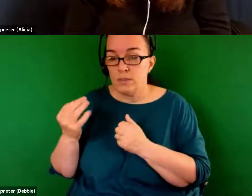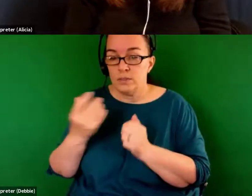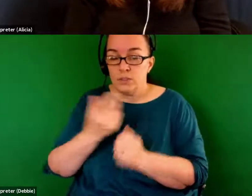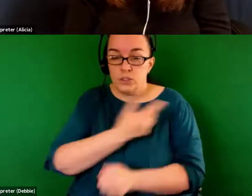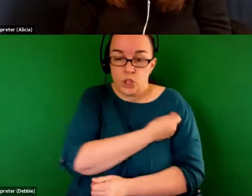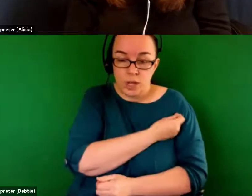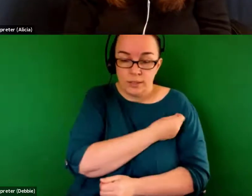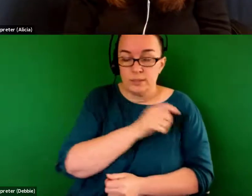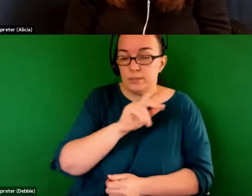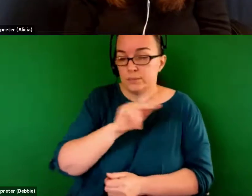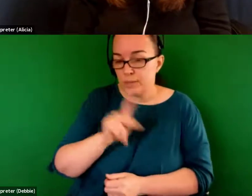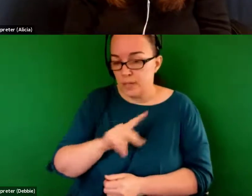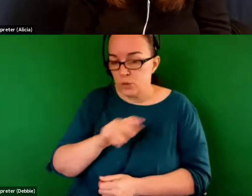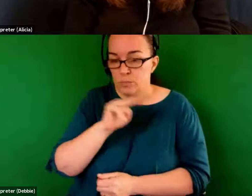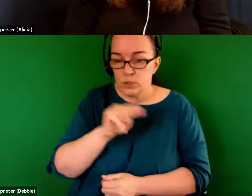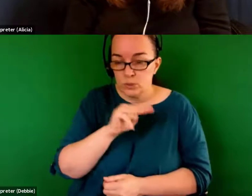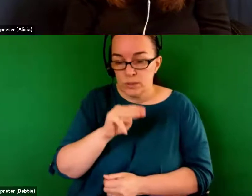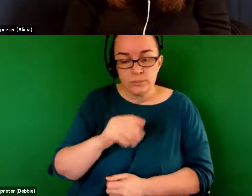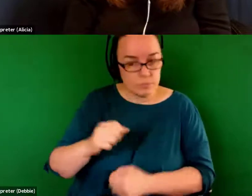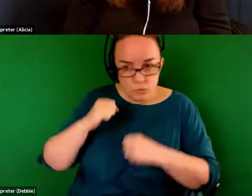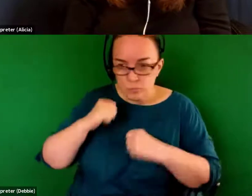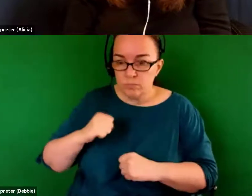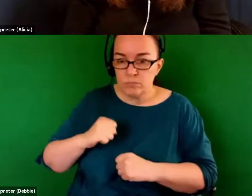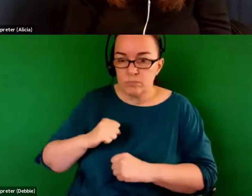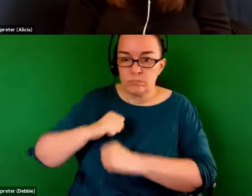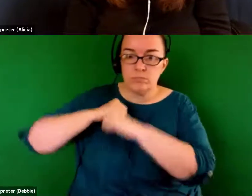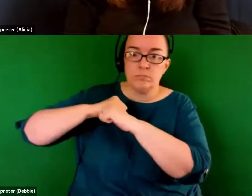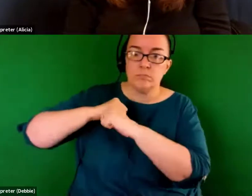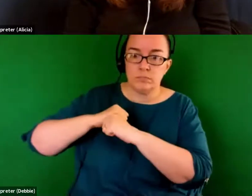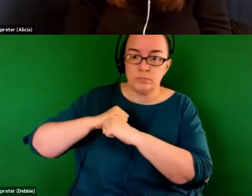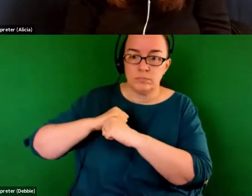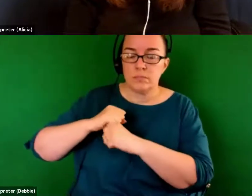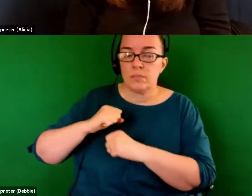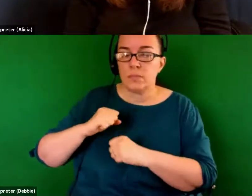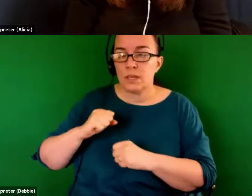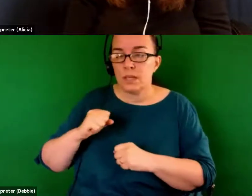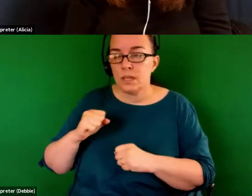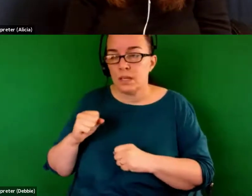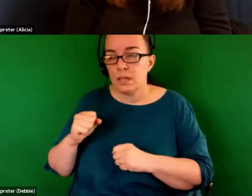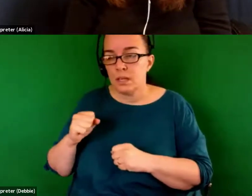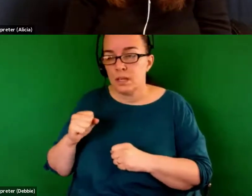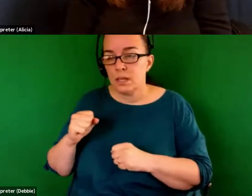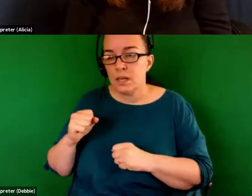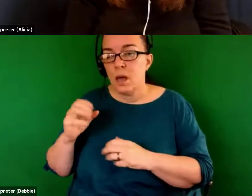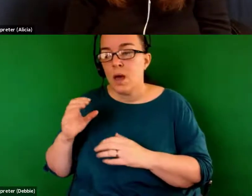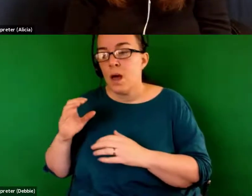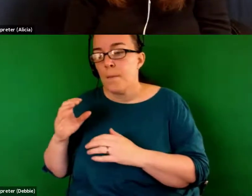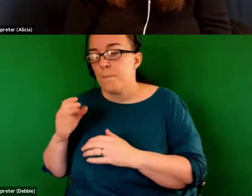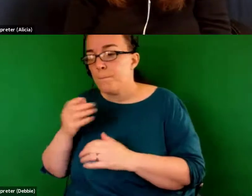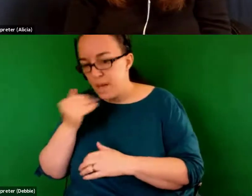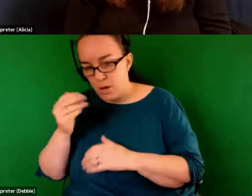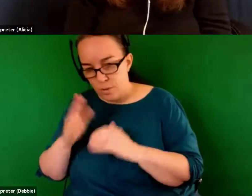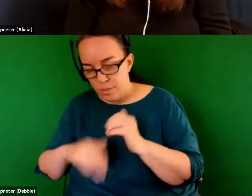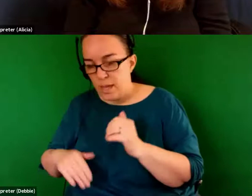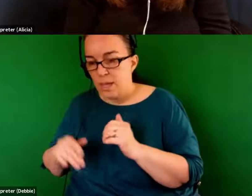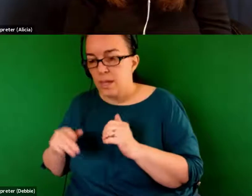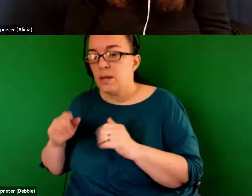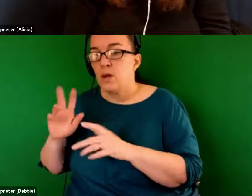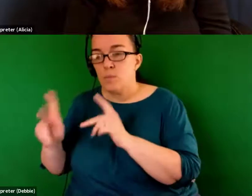like Pfizer or Moderna have a really strong defense comparable to people that have never had COVID having two. So I would not rely